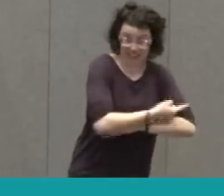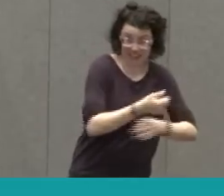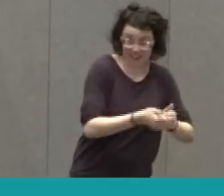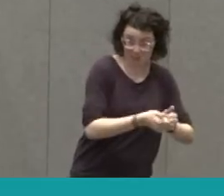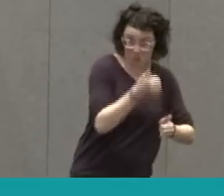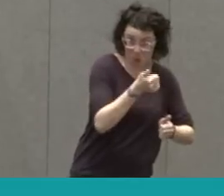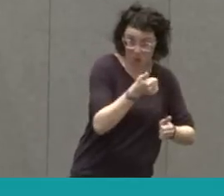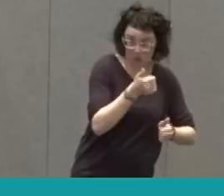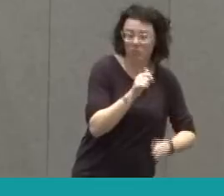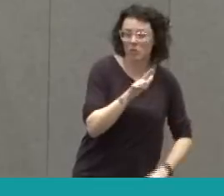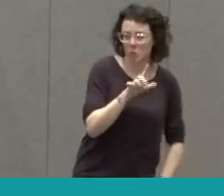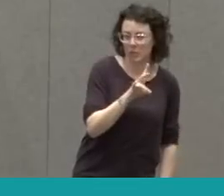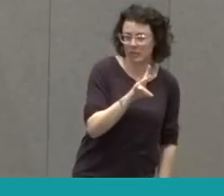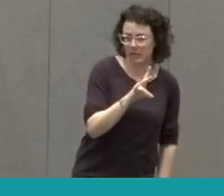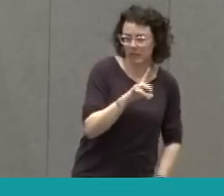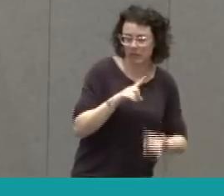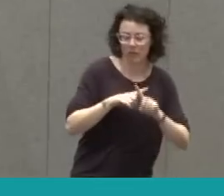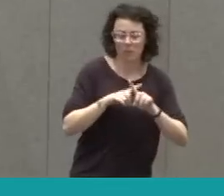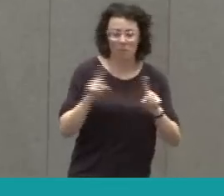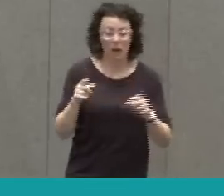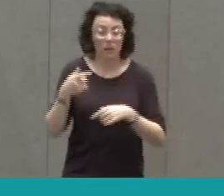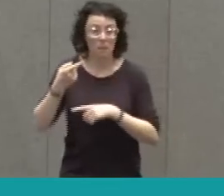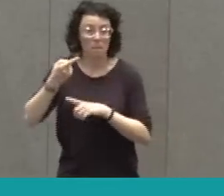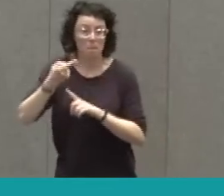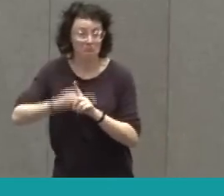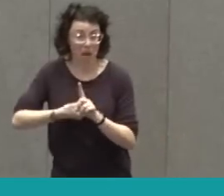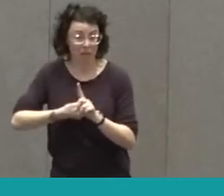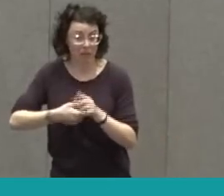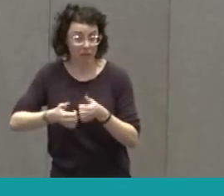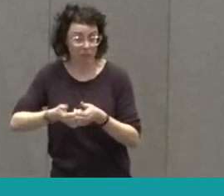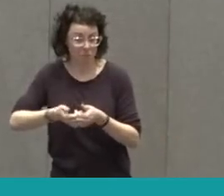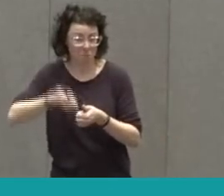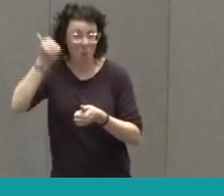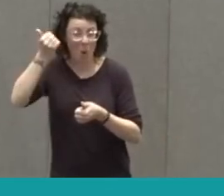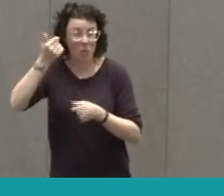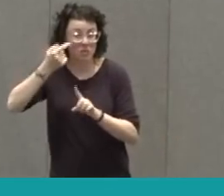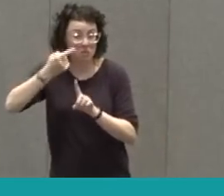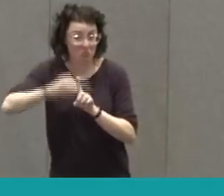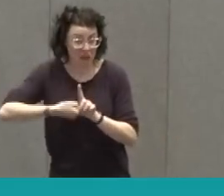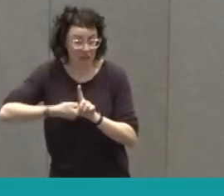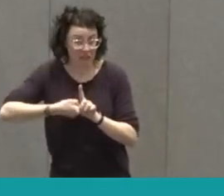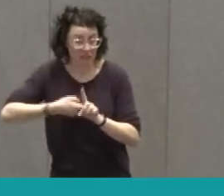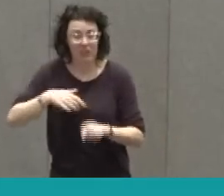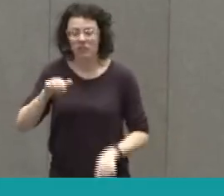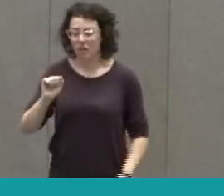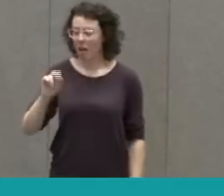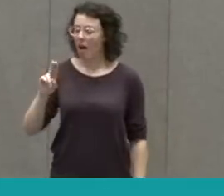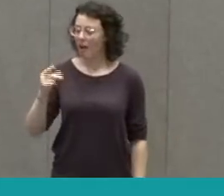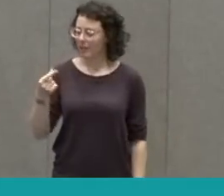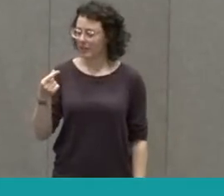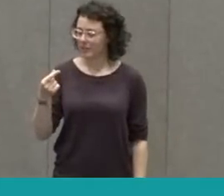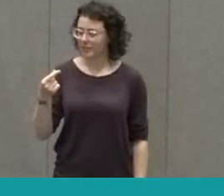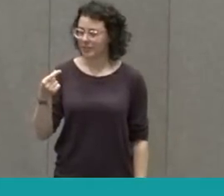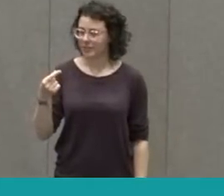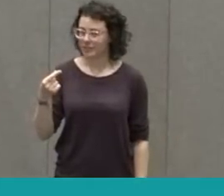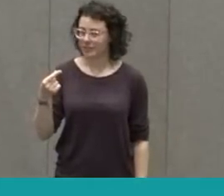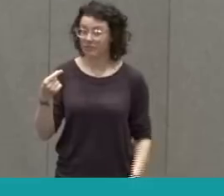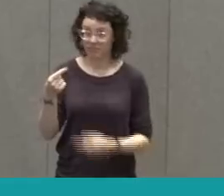now, August is repeated the most often, so that we would have our mode. In